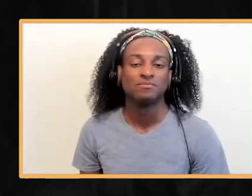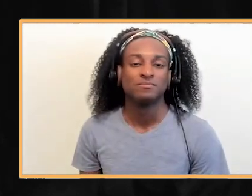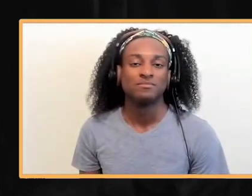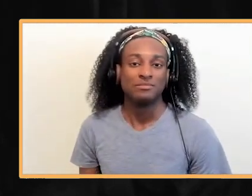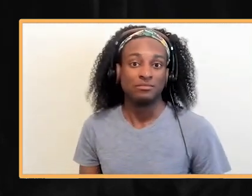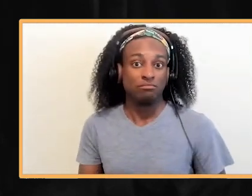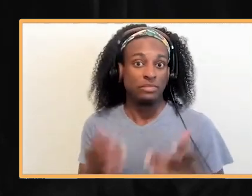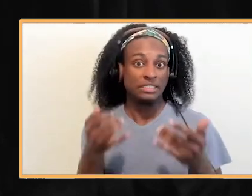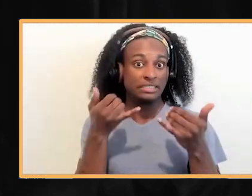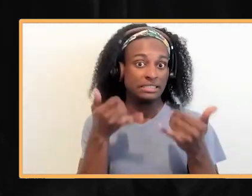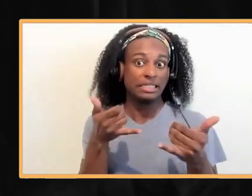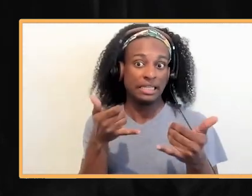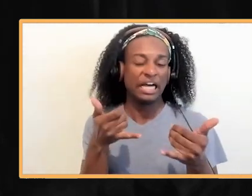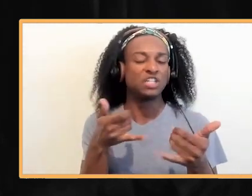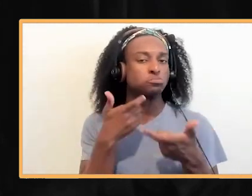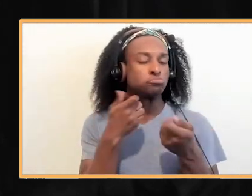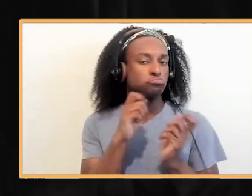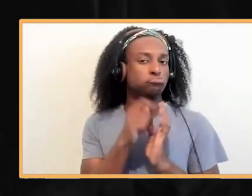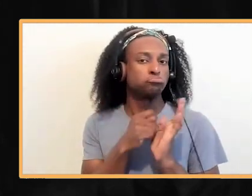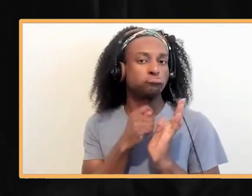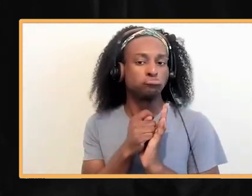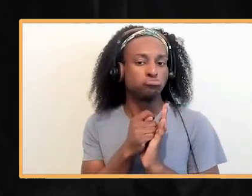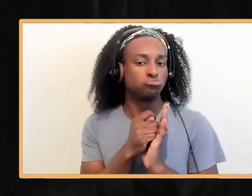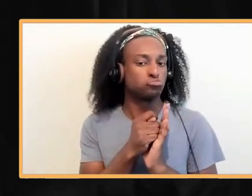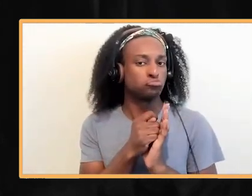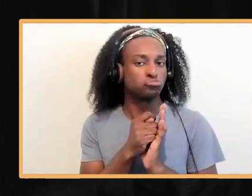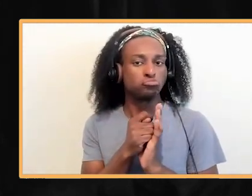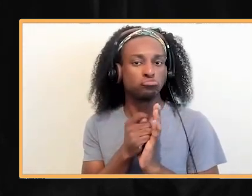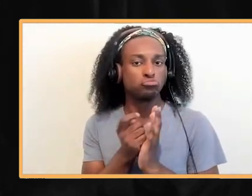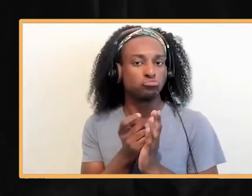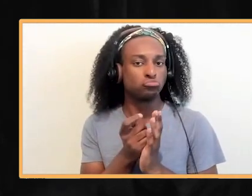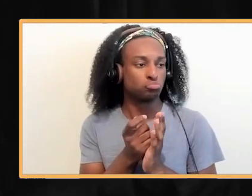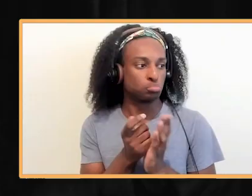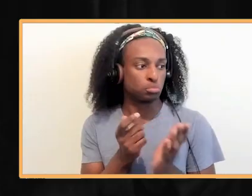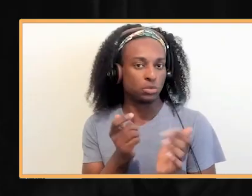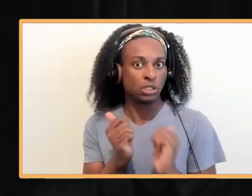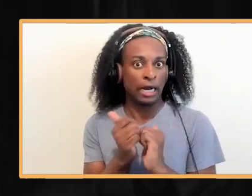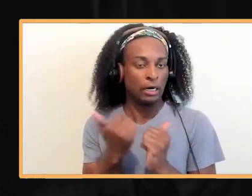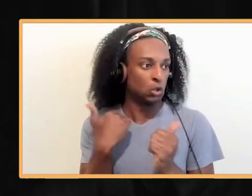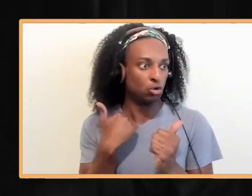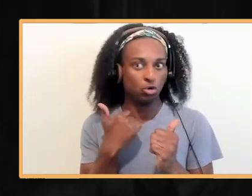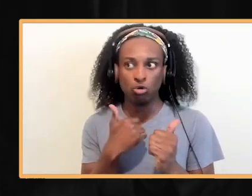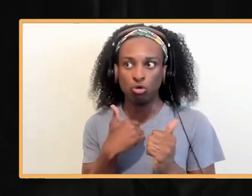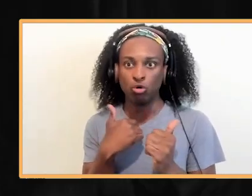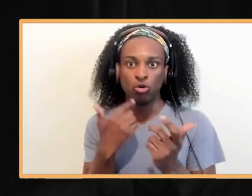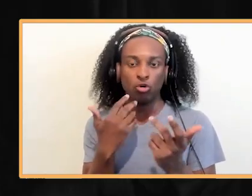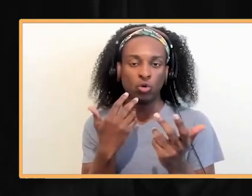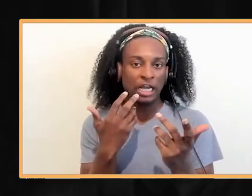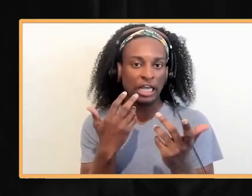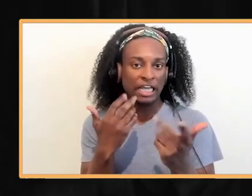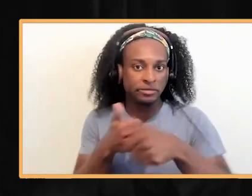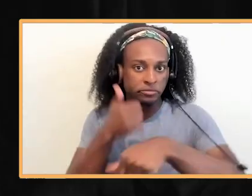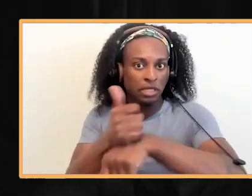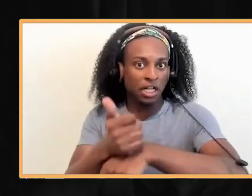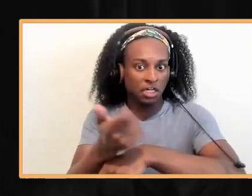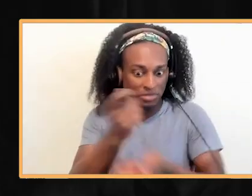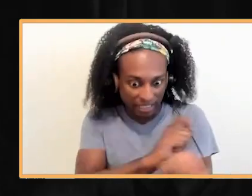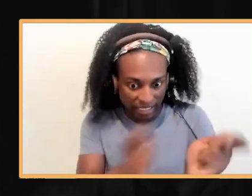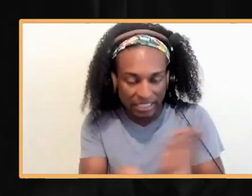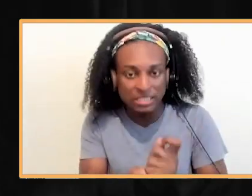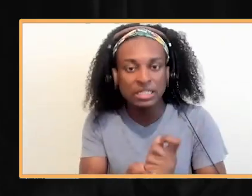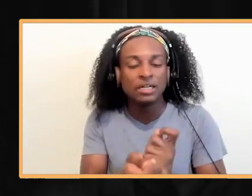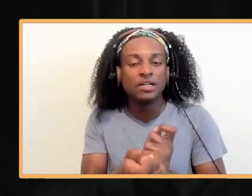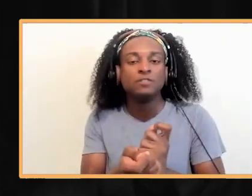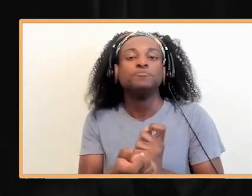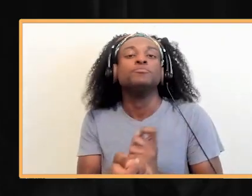which we facilitate change are going to have to begin to look radically different than they have.